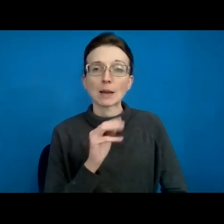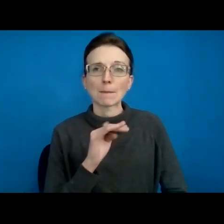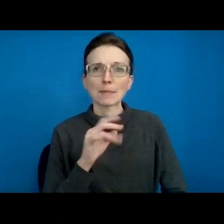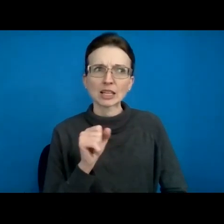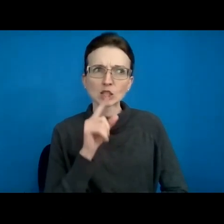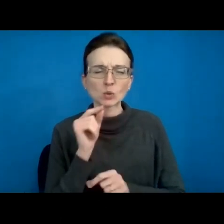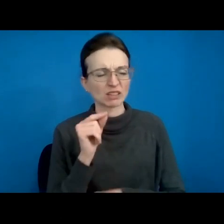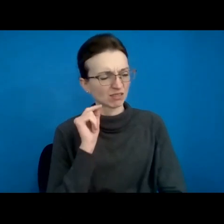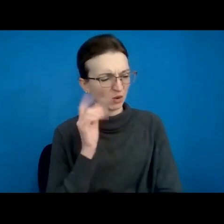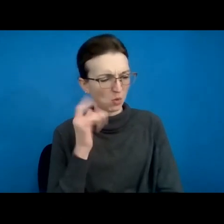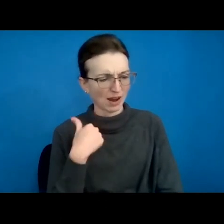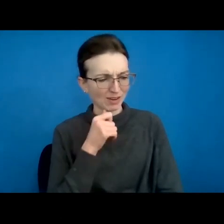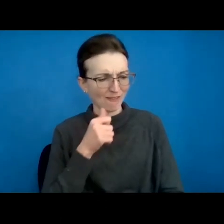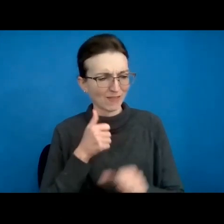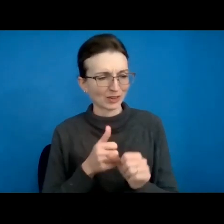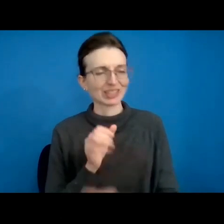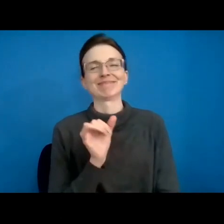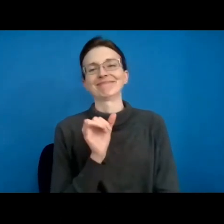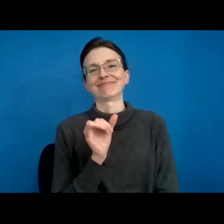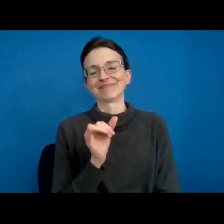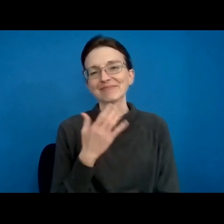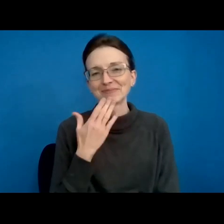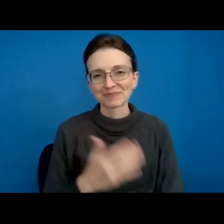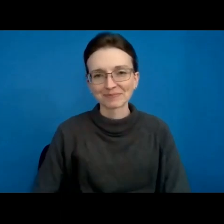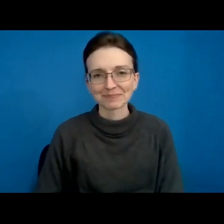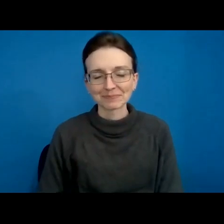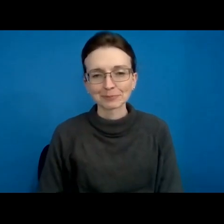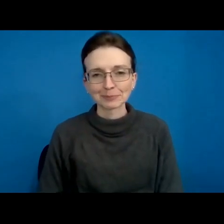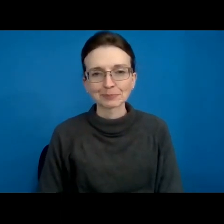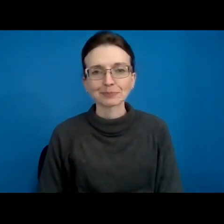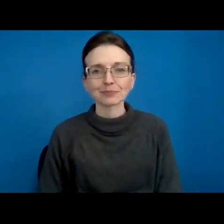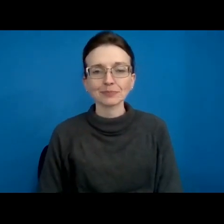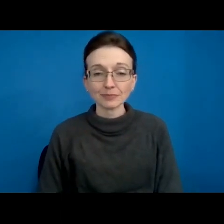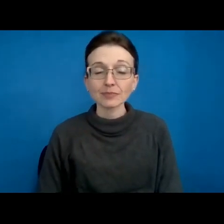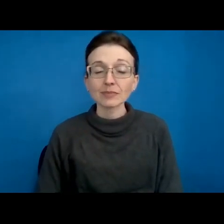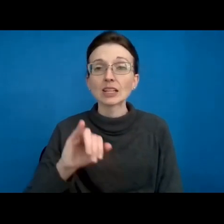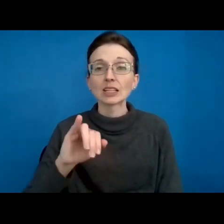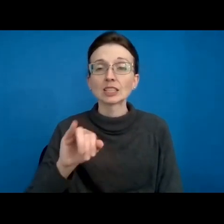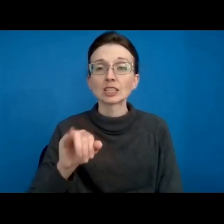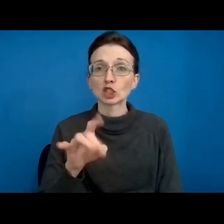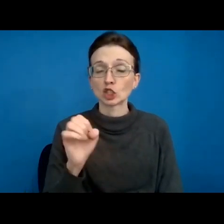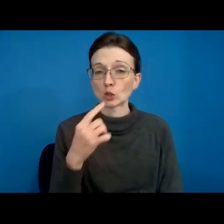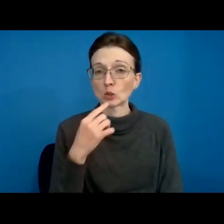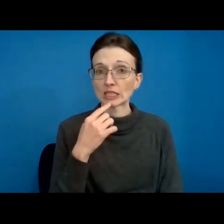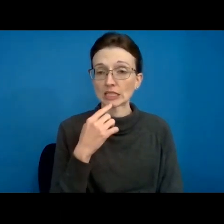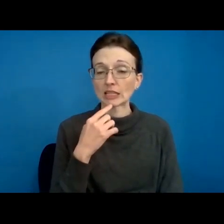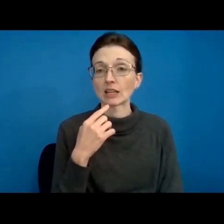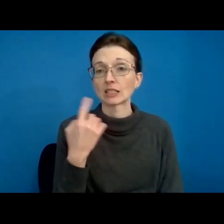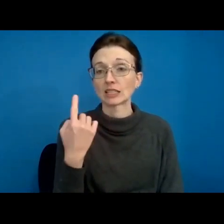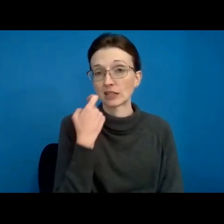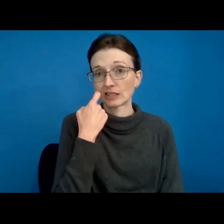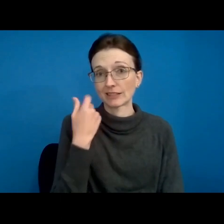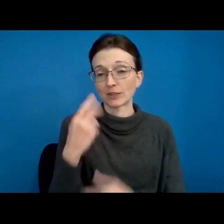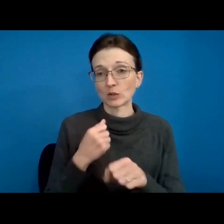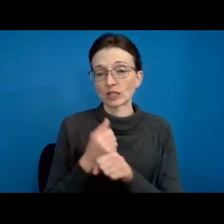her? All right, so thank you. Yes, and Jude is mentioning in the chat that a big thing in the last few years has